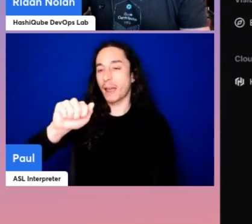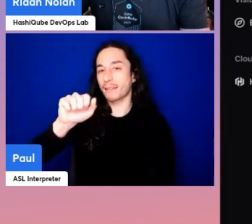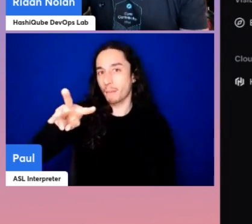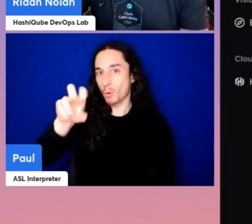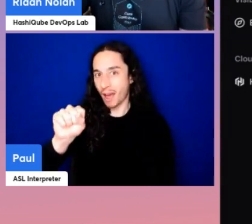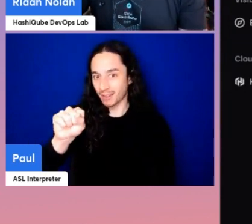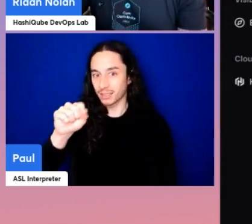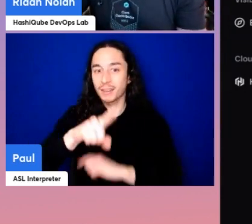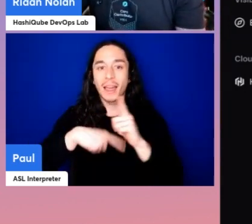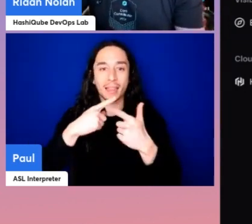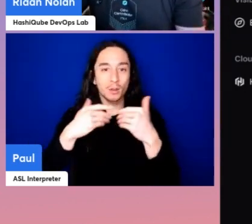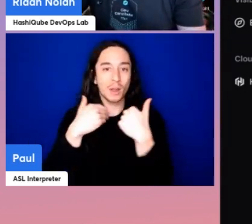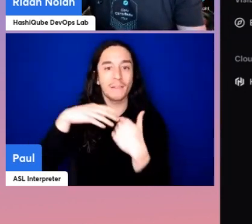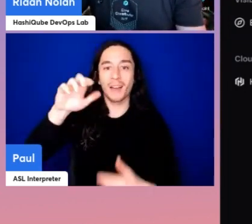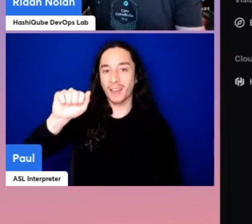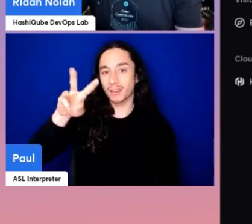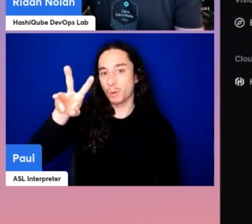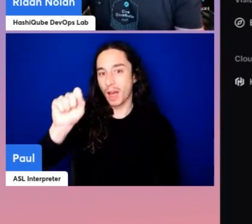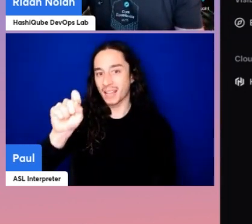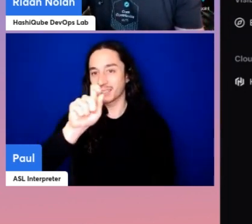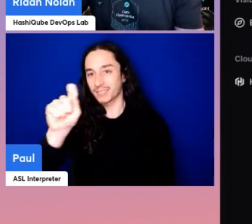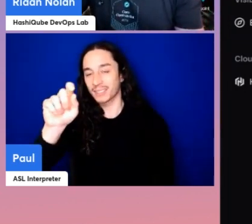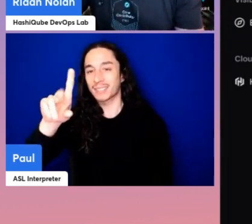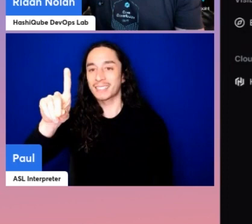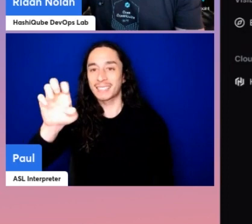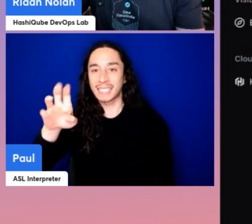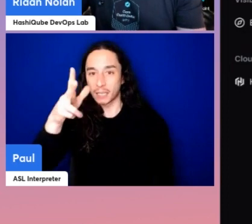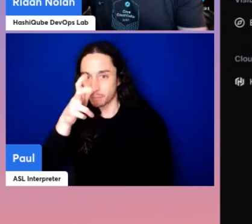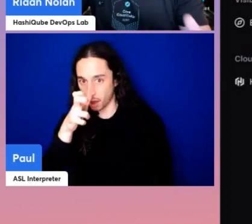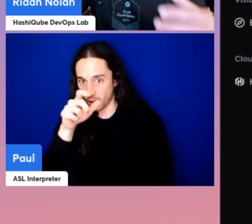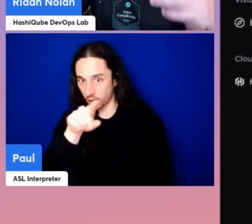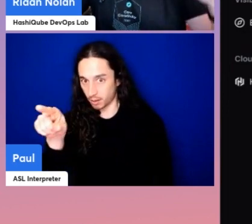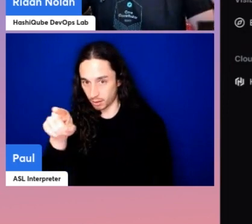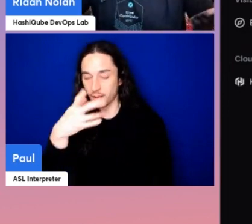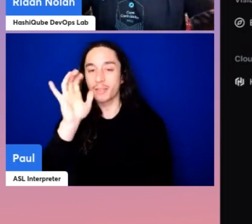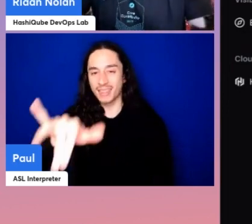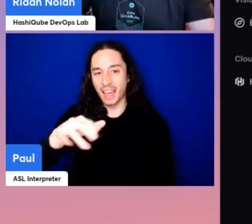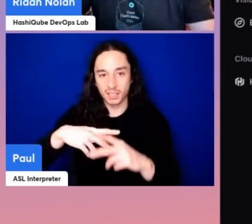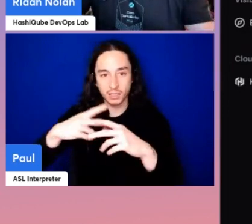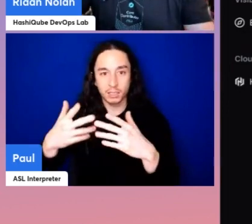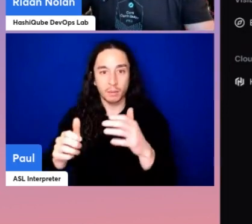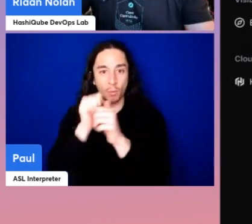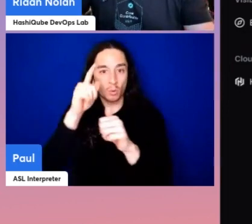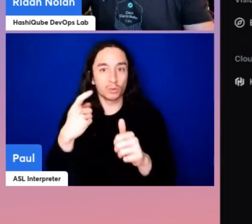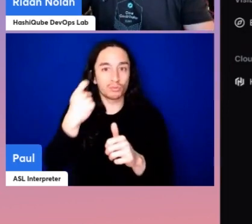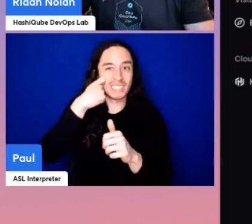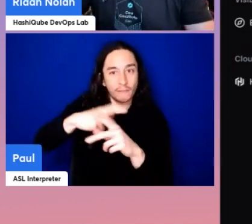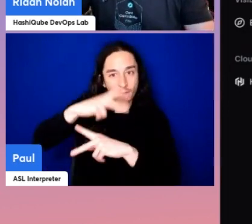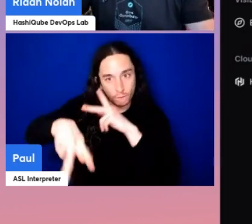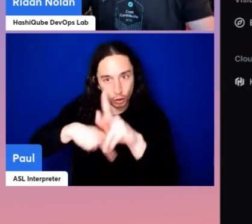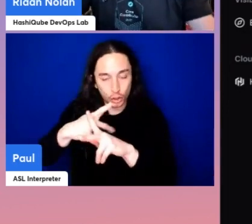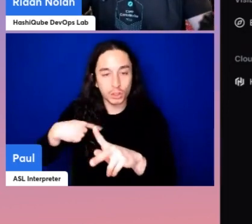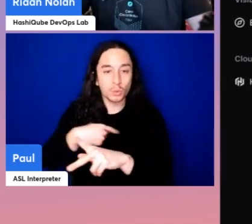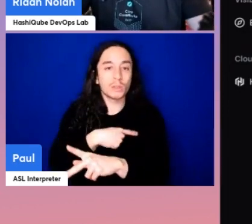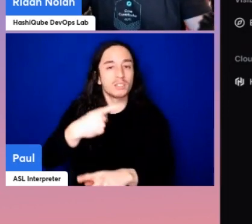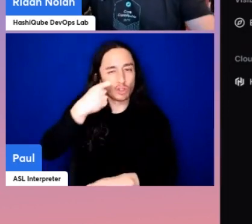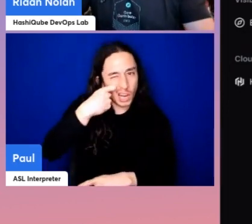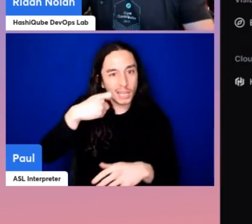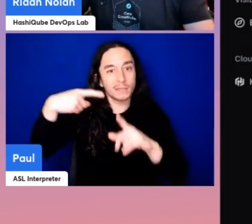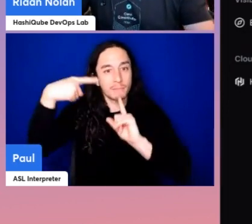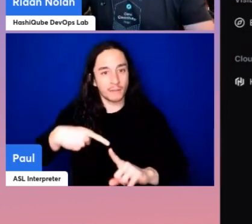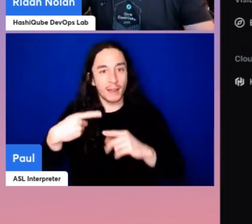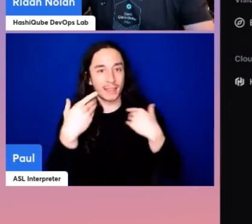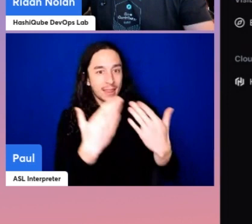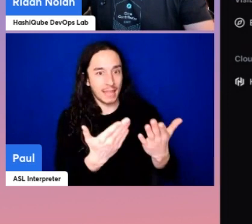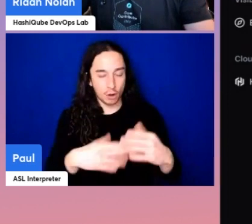you've got your AWS debug. And this is the same version of the version that we specified there in the